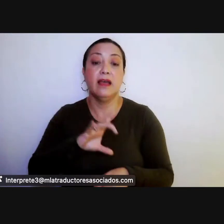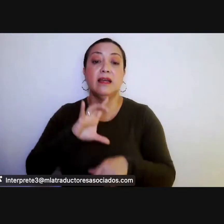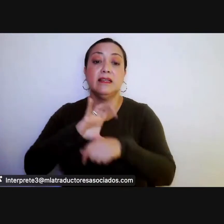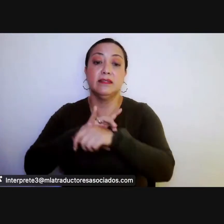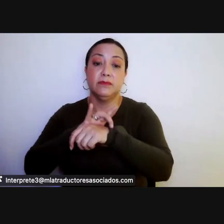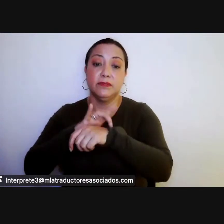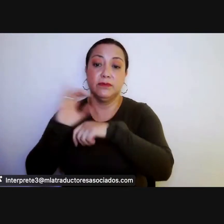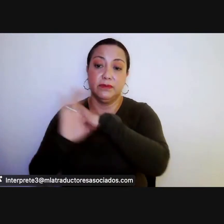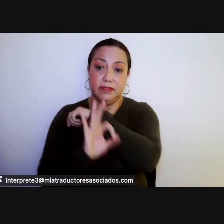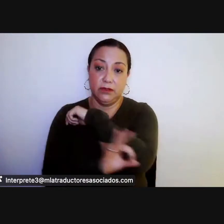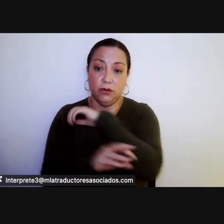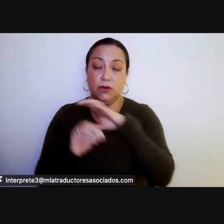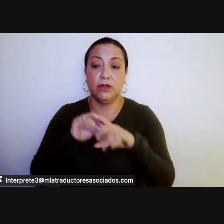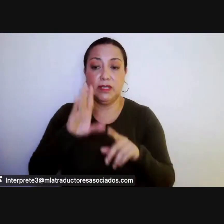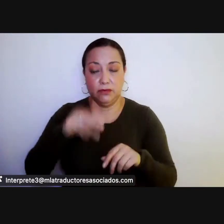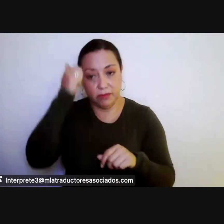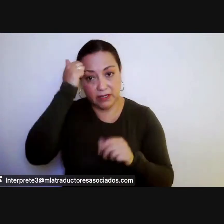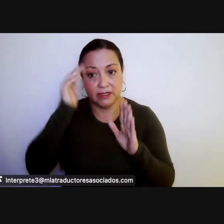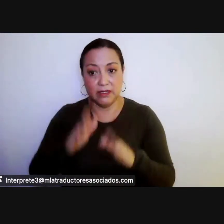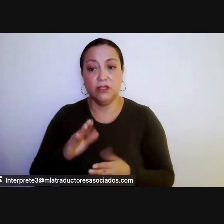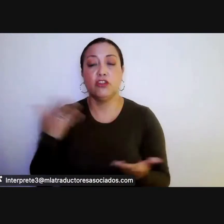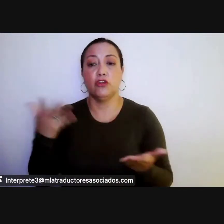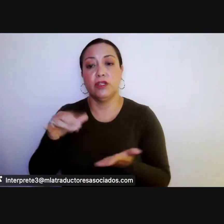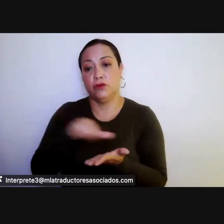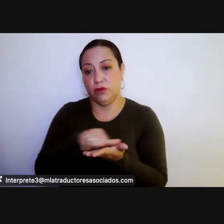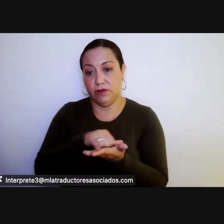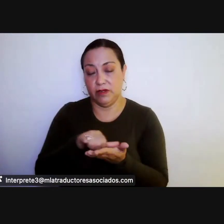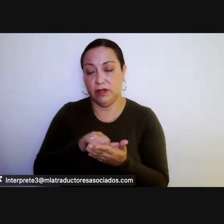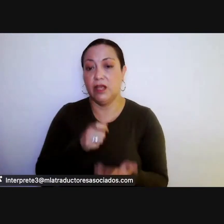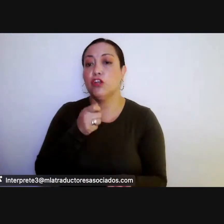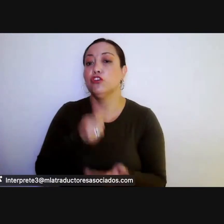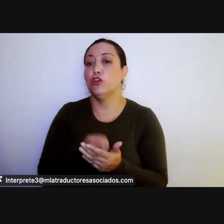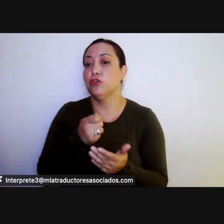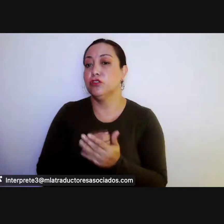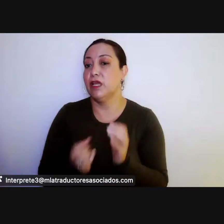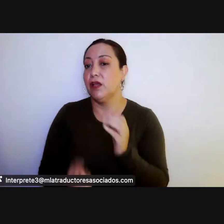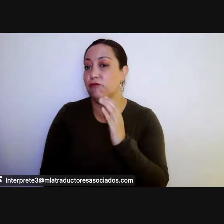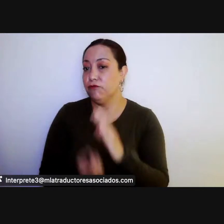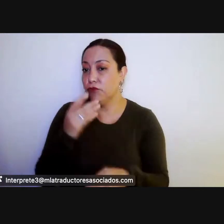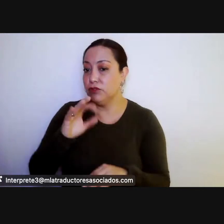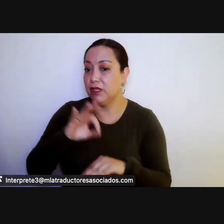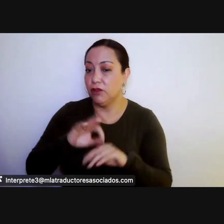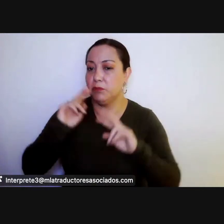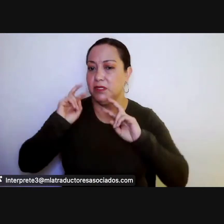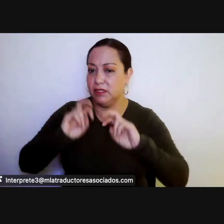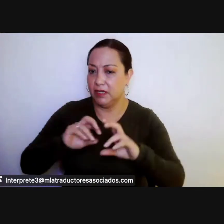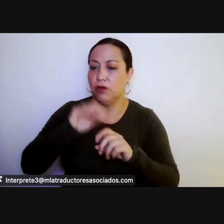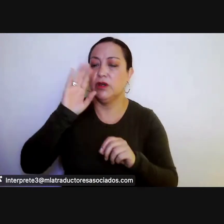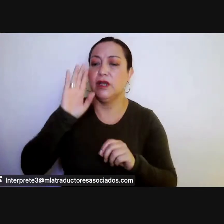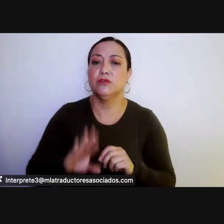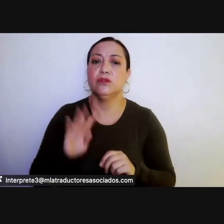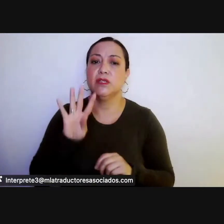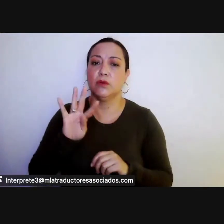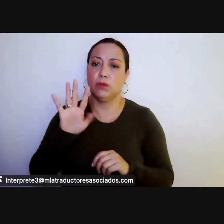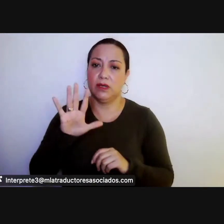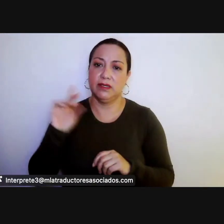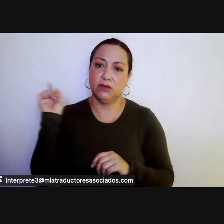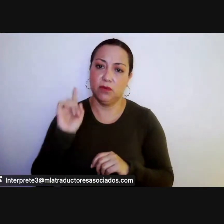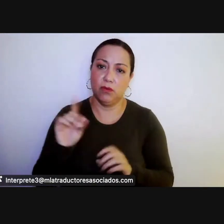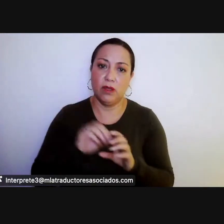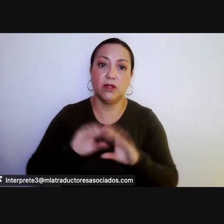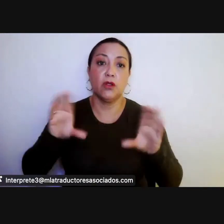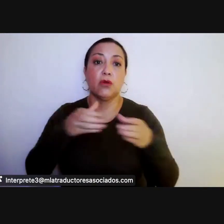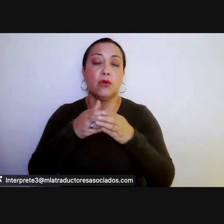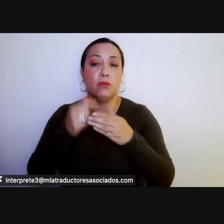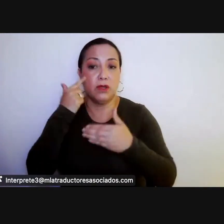Education in the Columbia University in New York, partner, founder, and researcher for 45 years